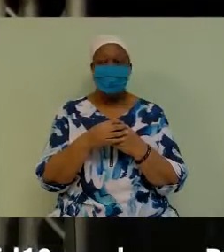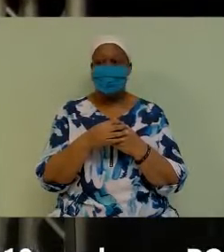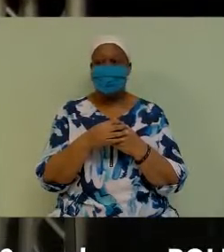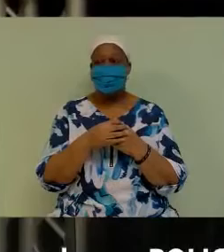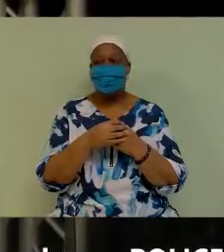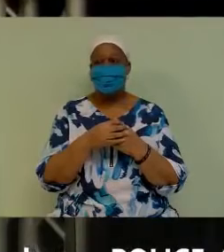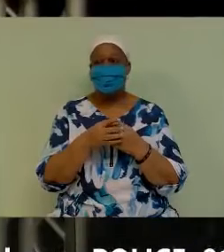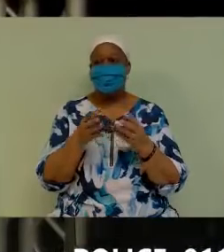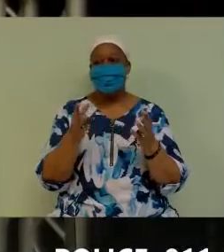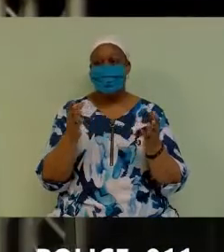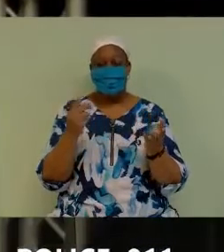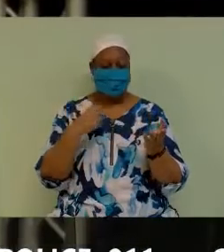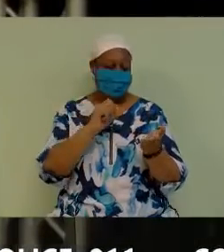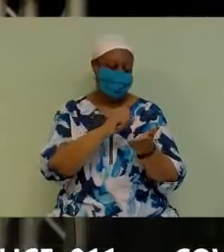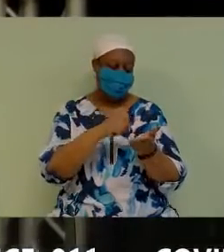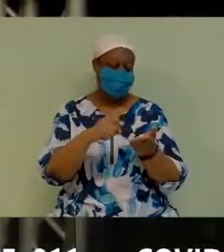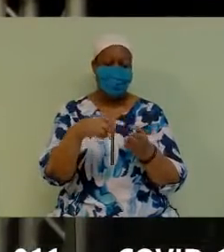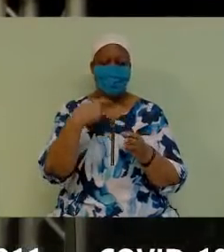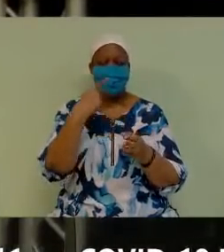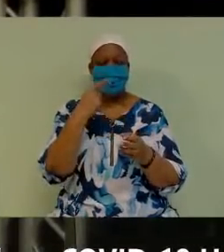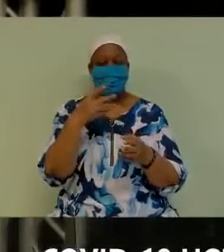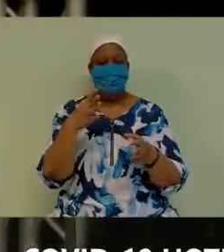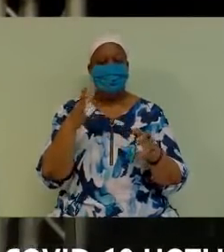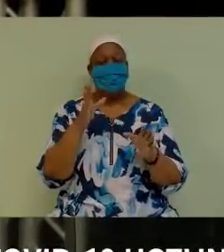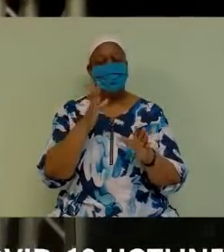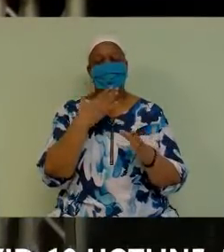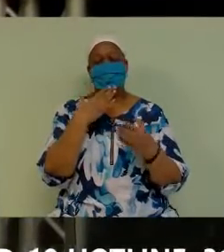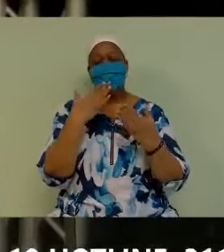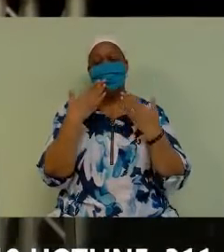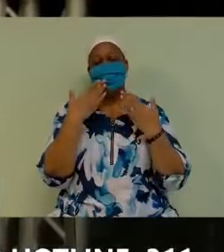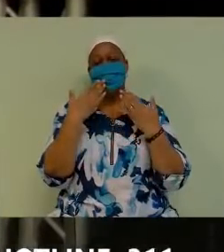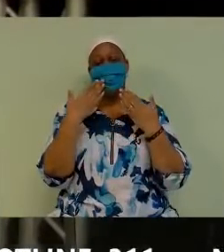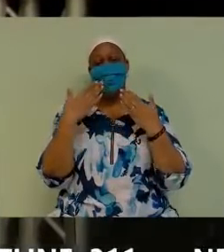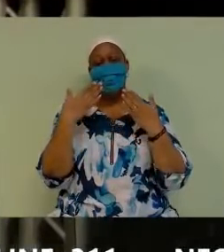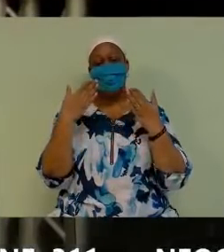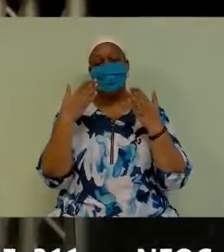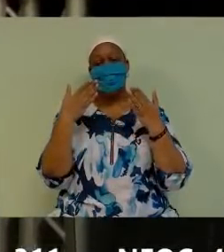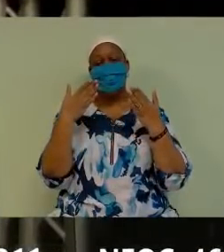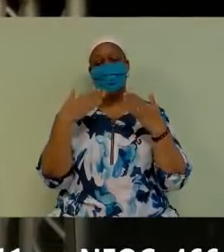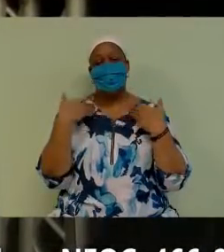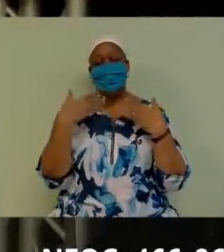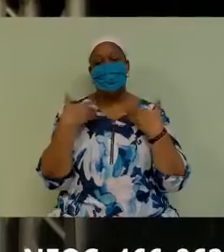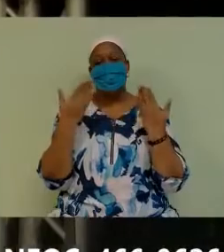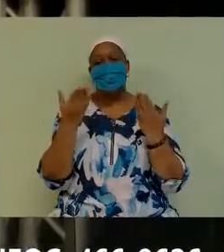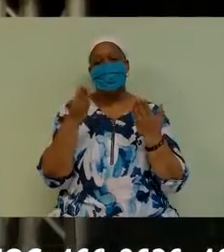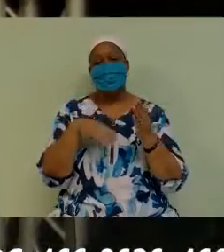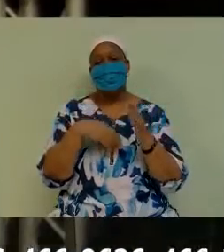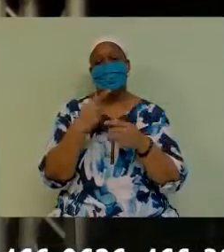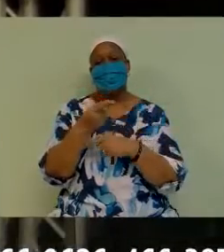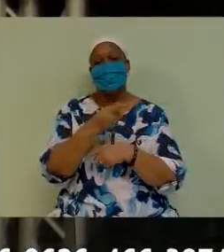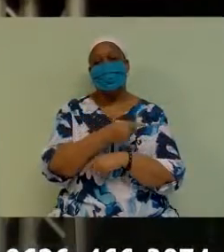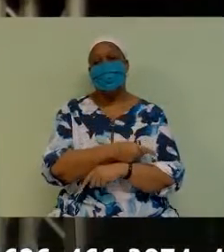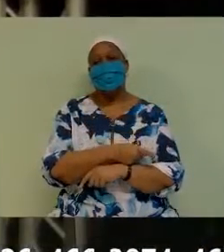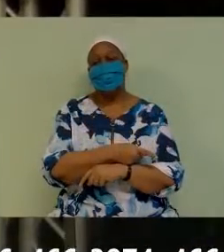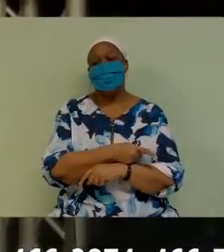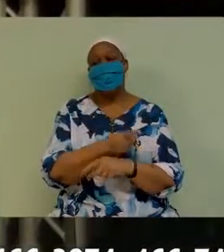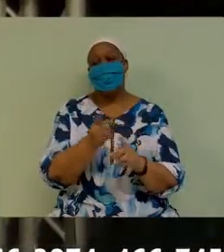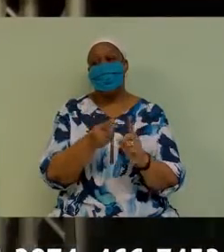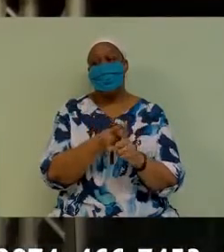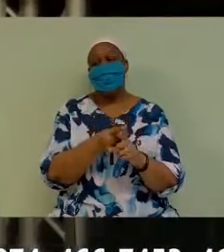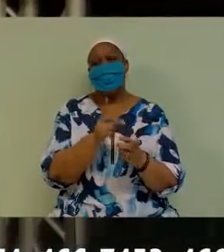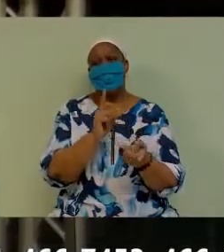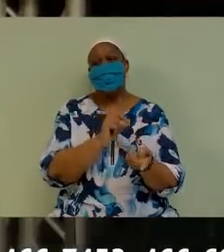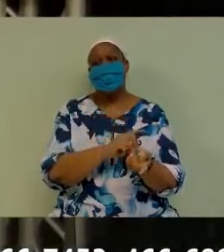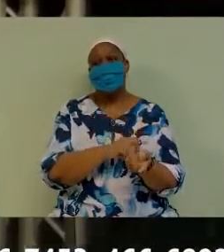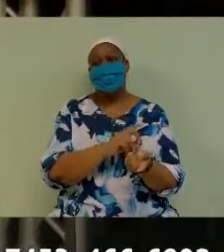wish Dr. Carty a very hearty, happy birthday. We won't ask her what is